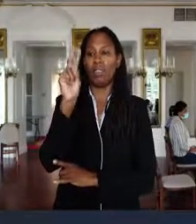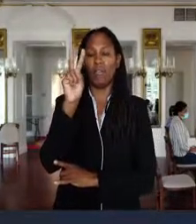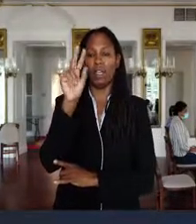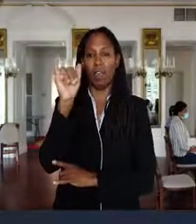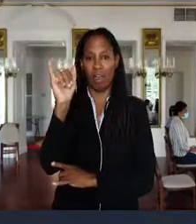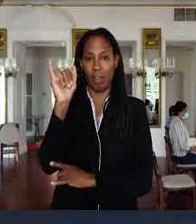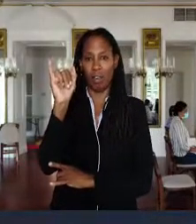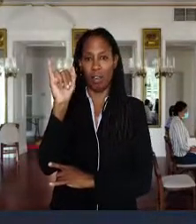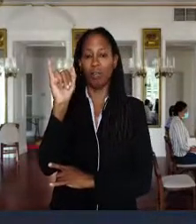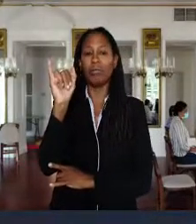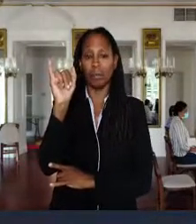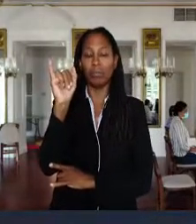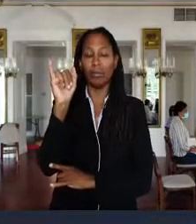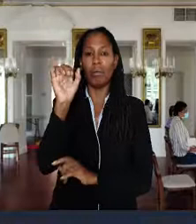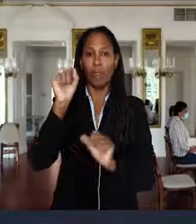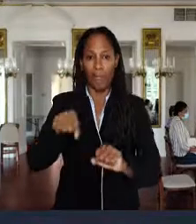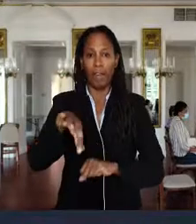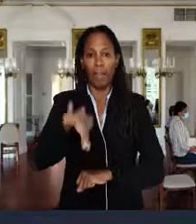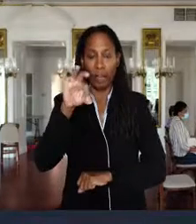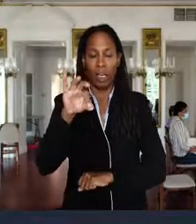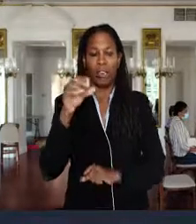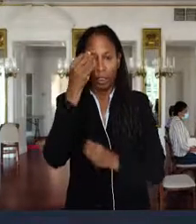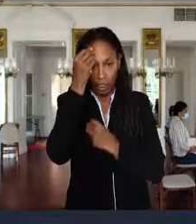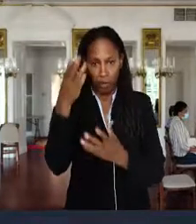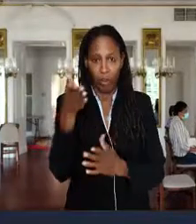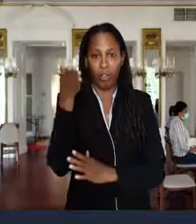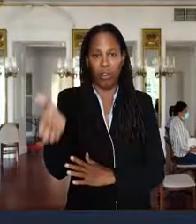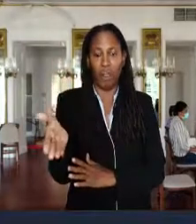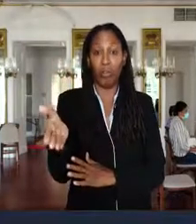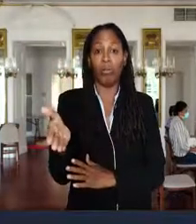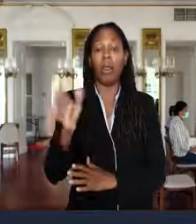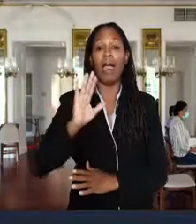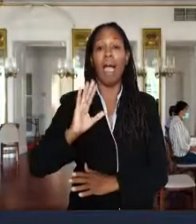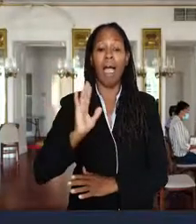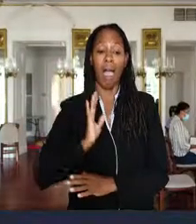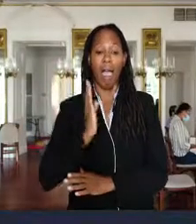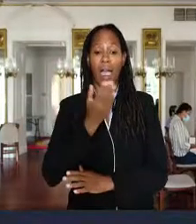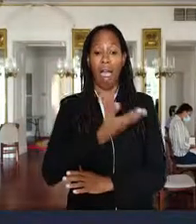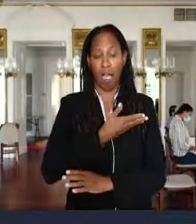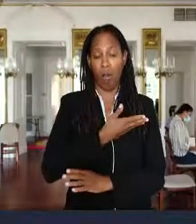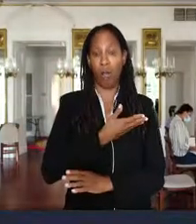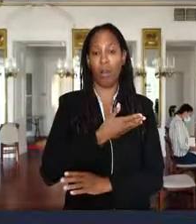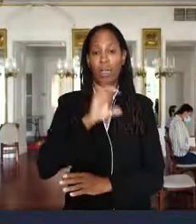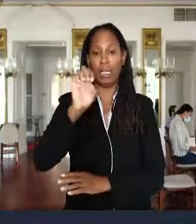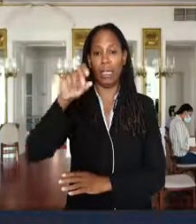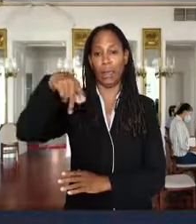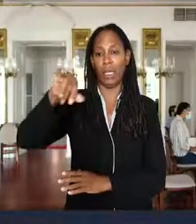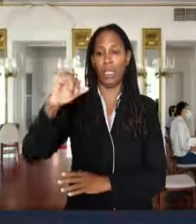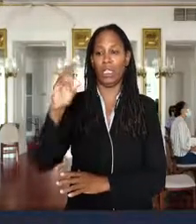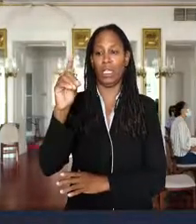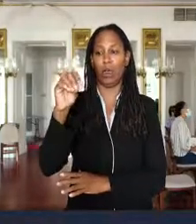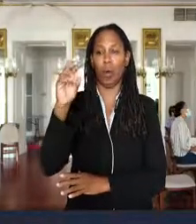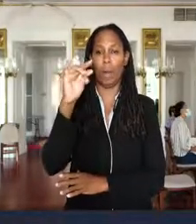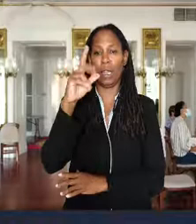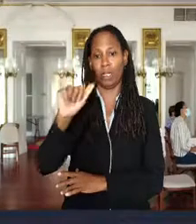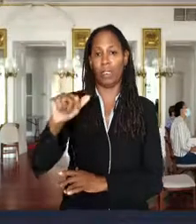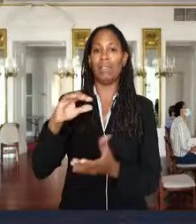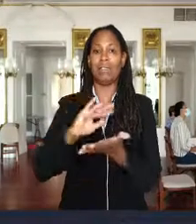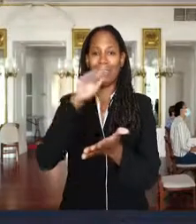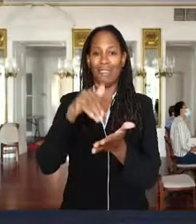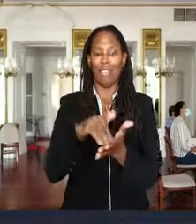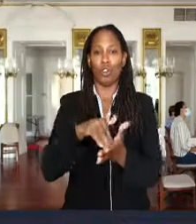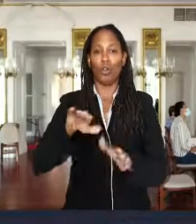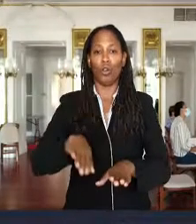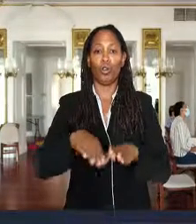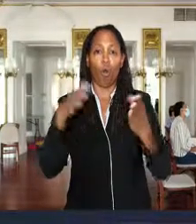Our epidemiology hotline remains open 7 days a week from 9 a.m. to 10 p.m. or for callers to report